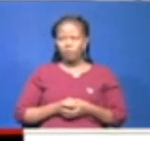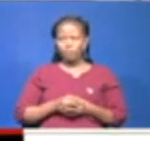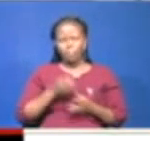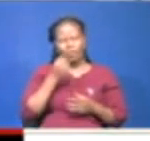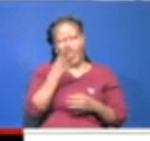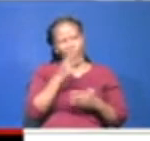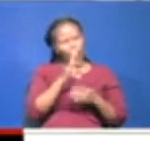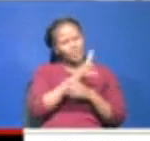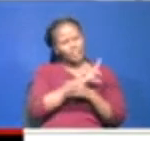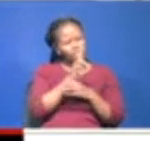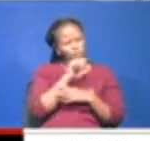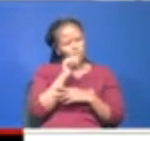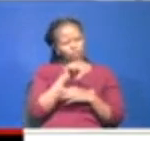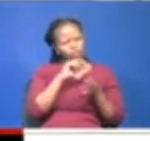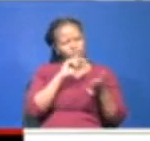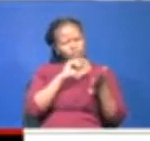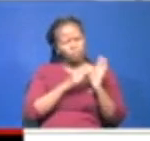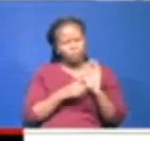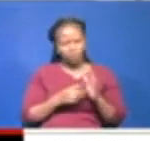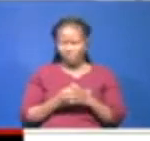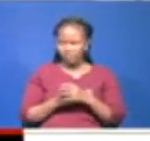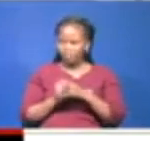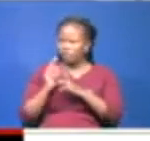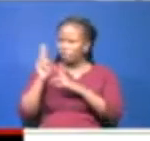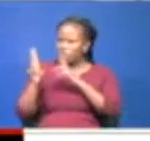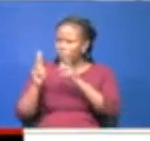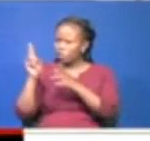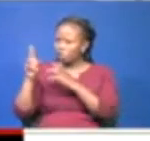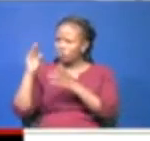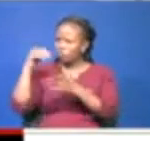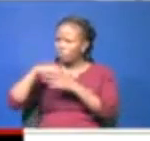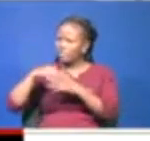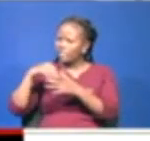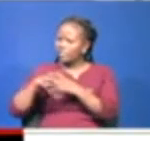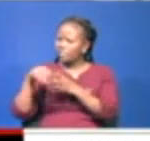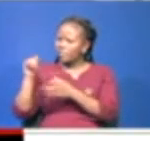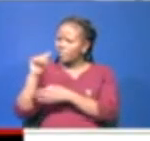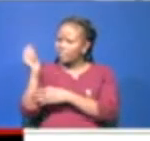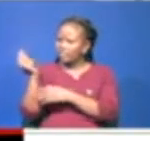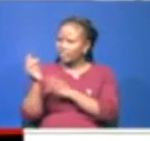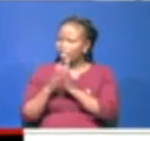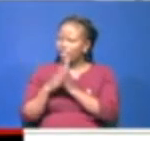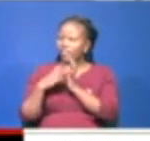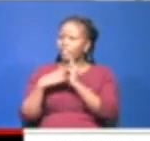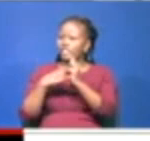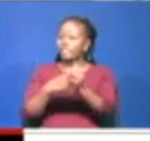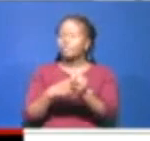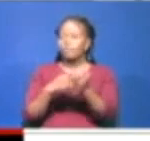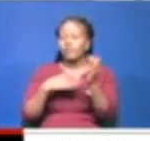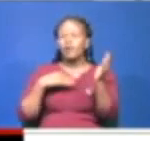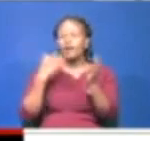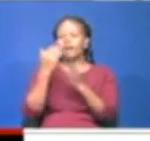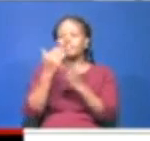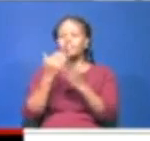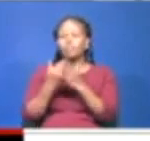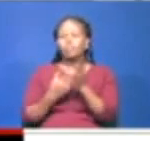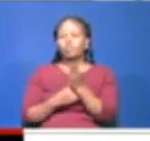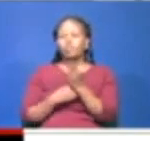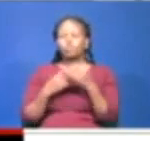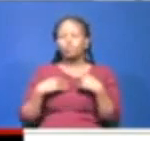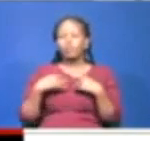project? So 2022, the investment in Kenya, in the Yara Leadership Academy, setting it up, the program itself, all of that will be